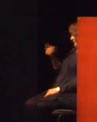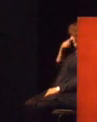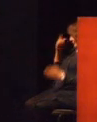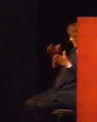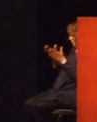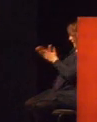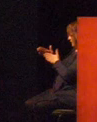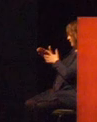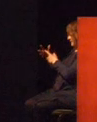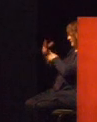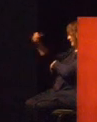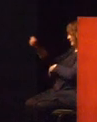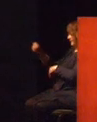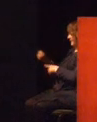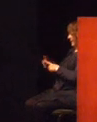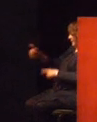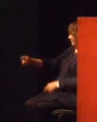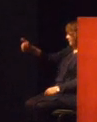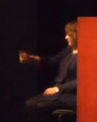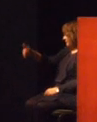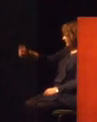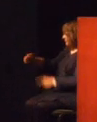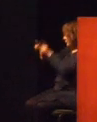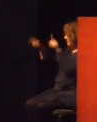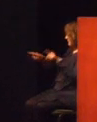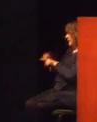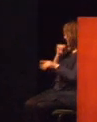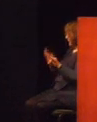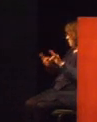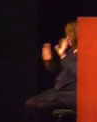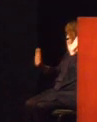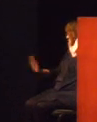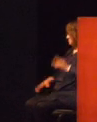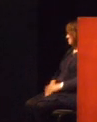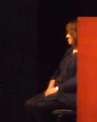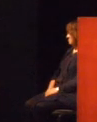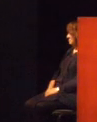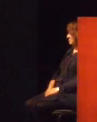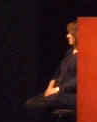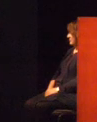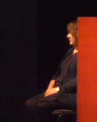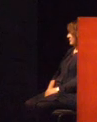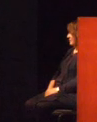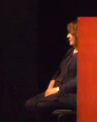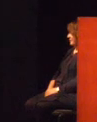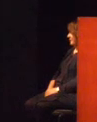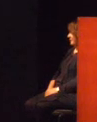strategies for you to take away. And we're gonna flip through a couple of detailed slides that are not important, so don't get stressed out about the things that we're gonna skip.